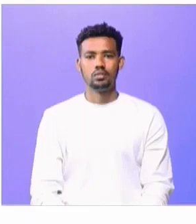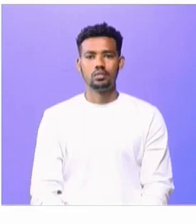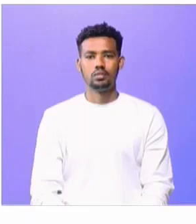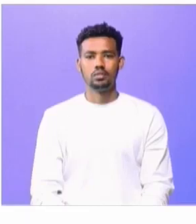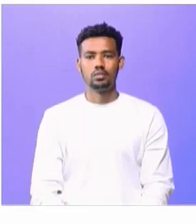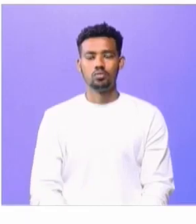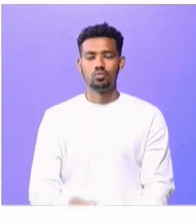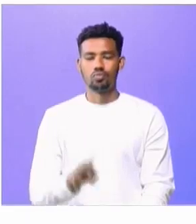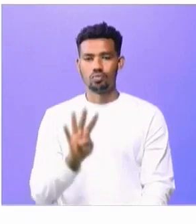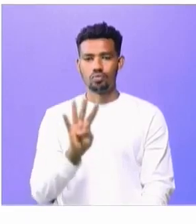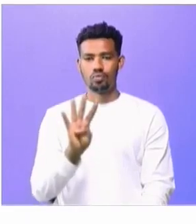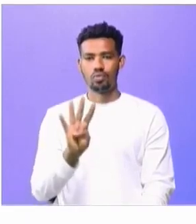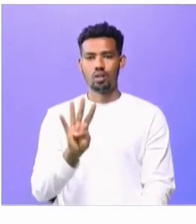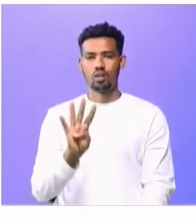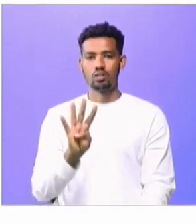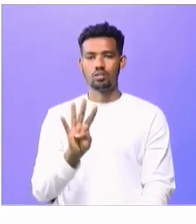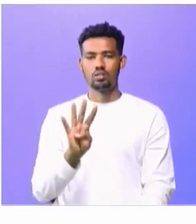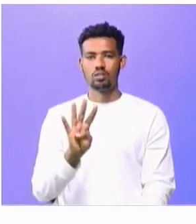For